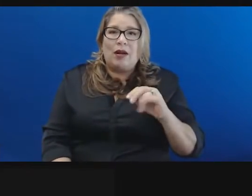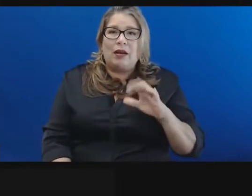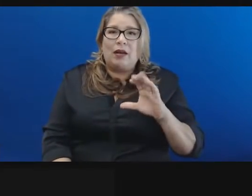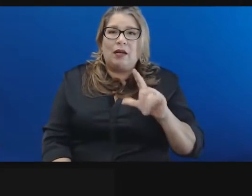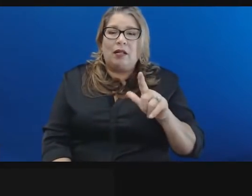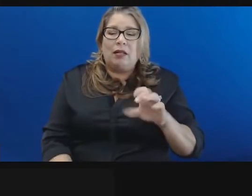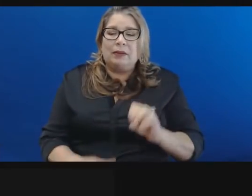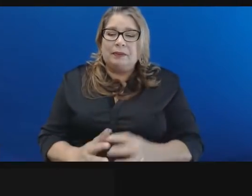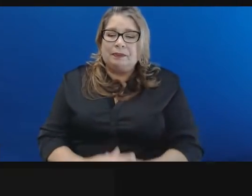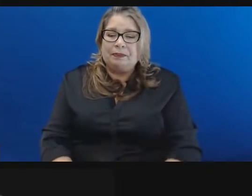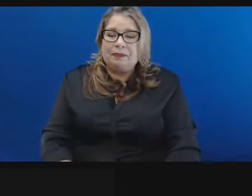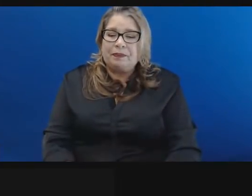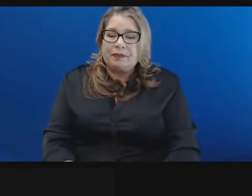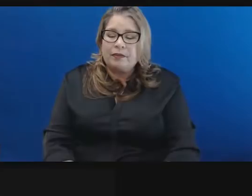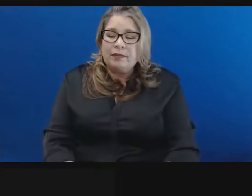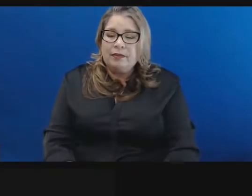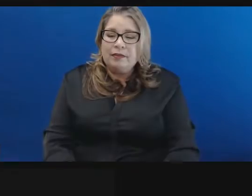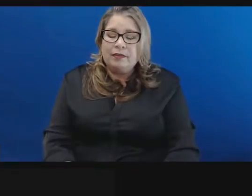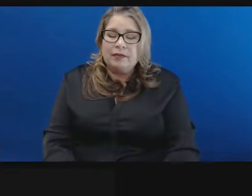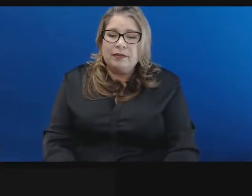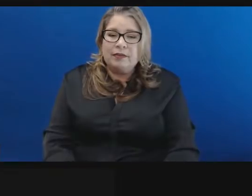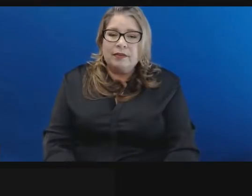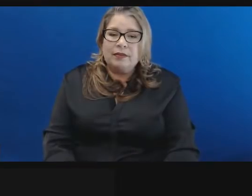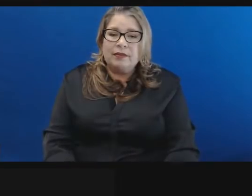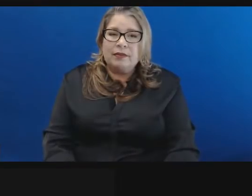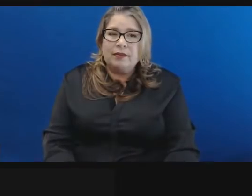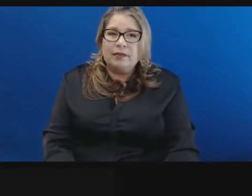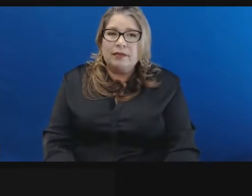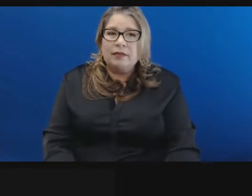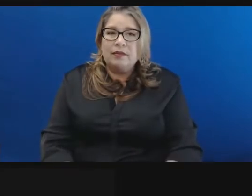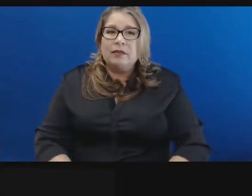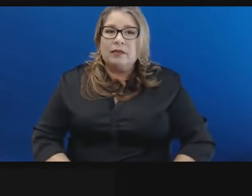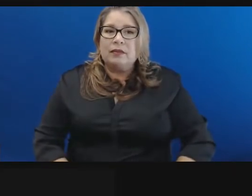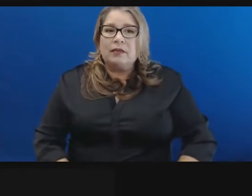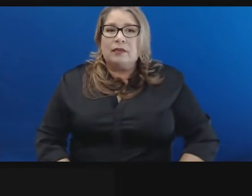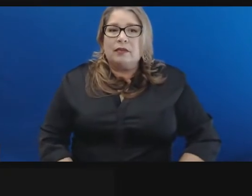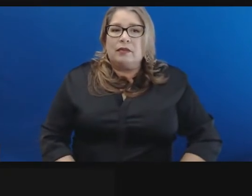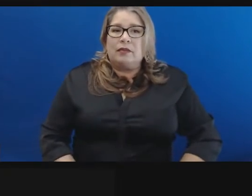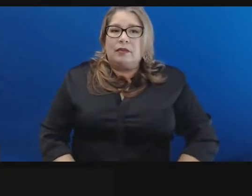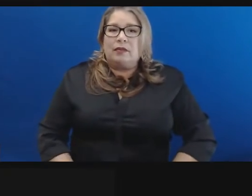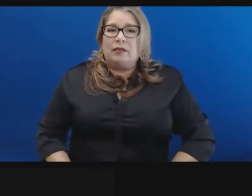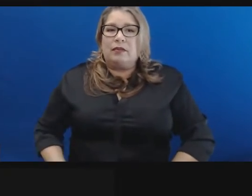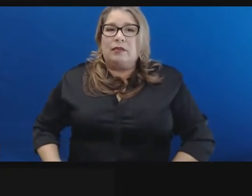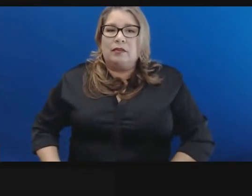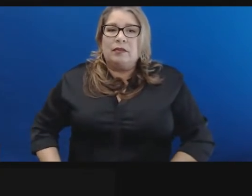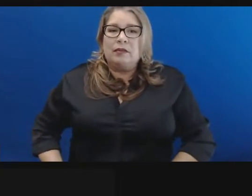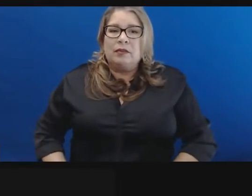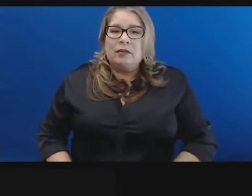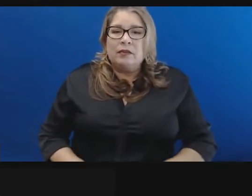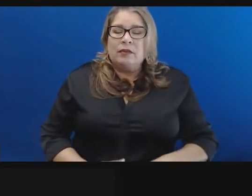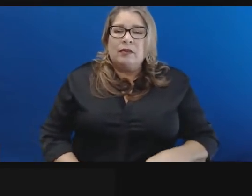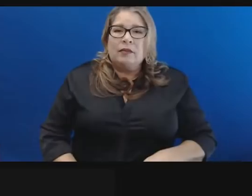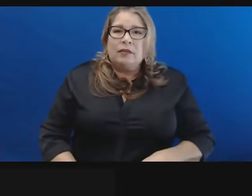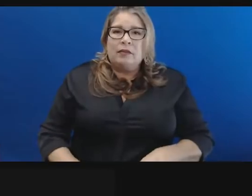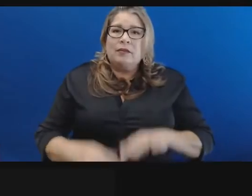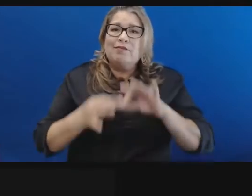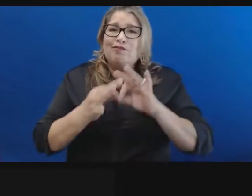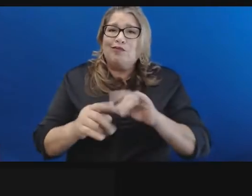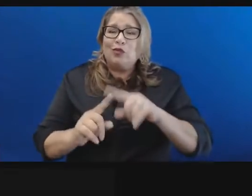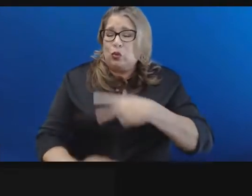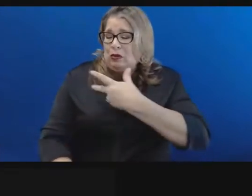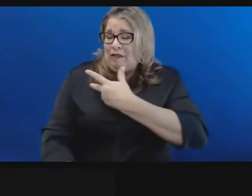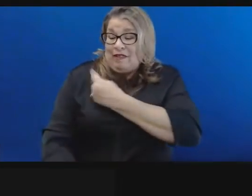Hi, Dr. Ghaly. Regarding vaccination, why are we seeing other states like South Dakota and West